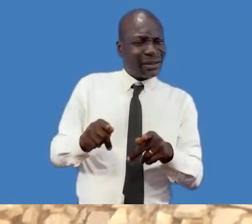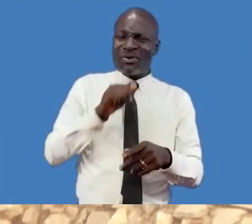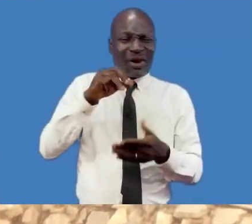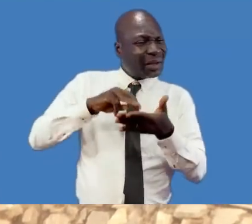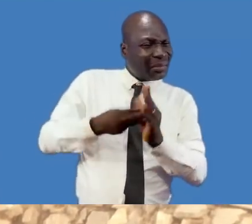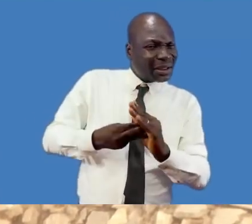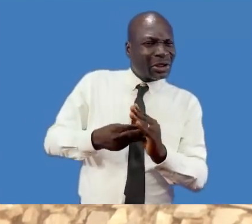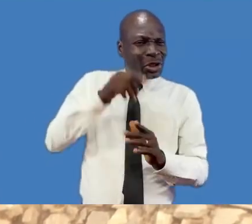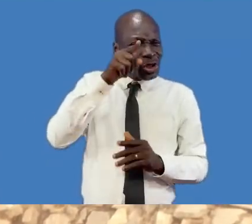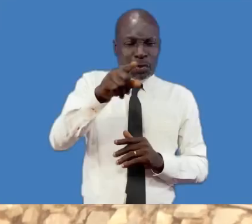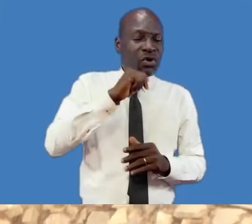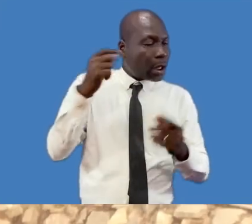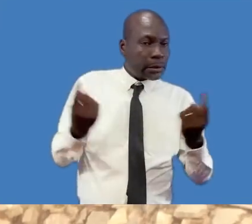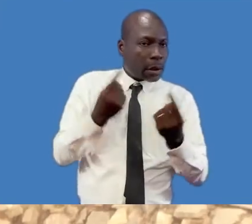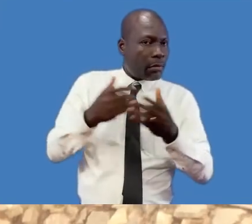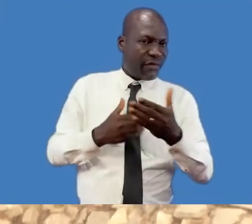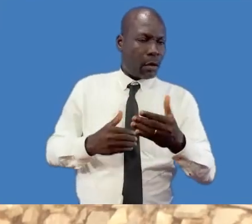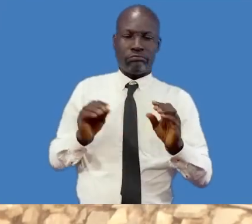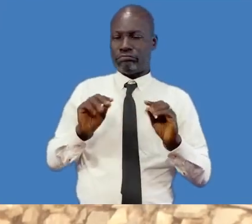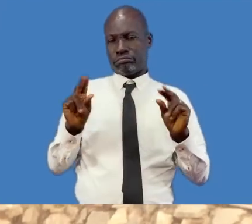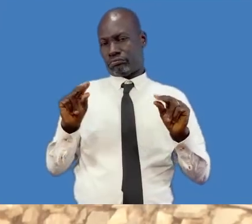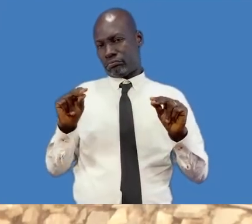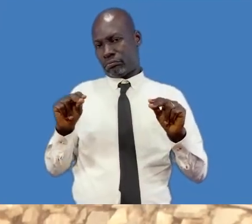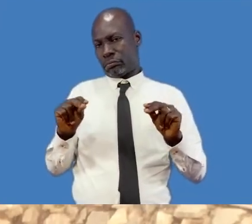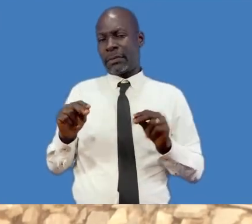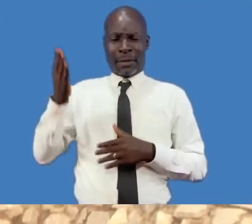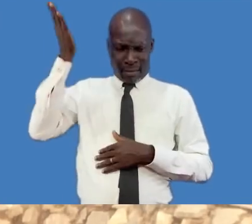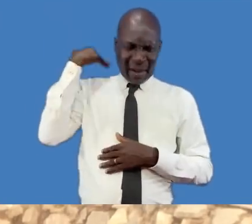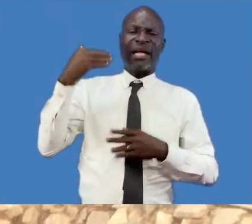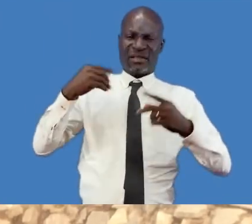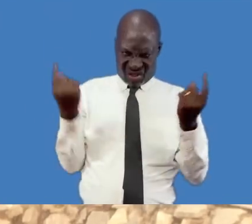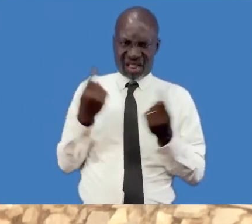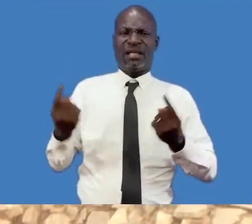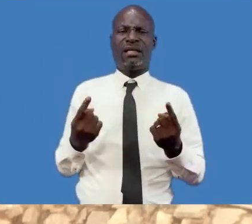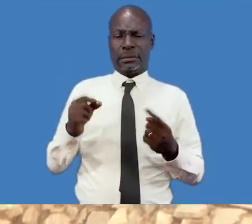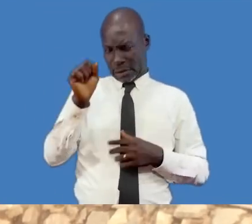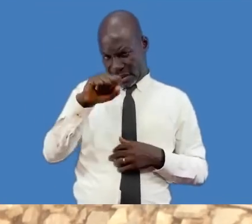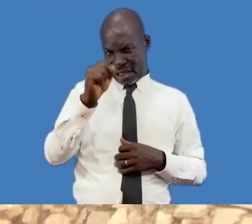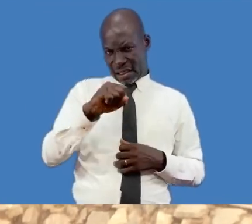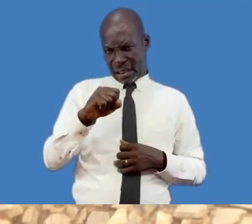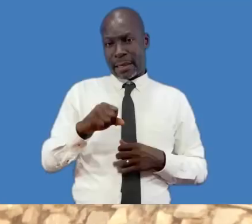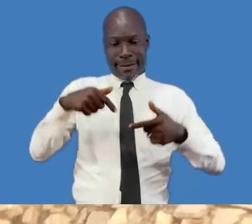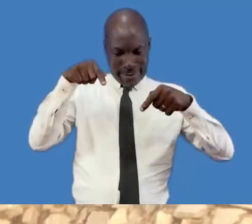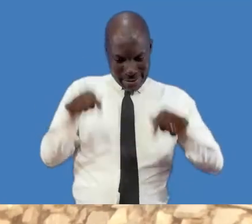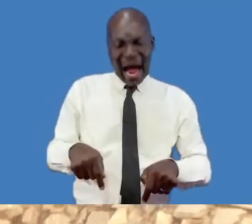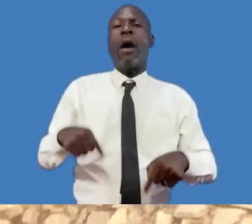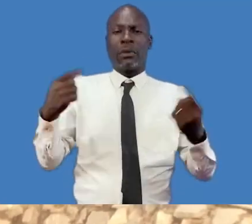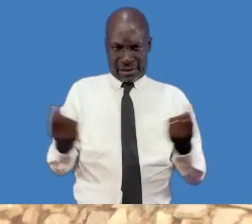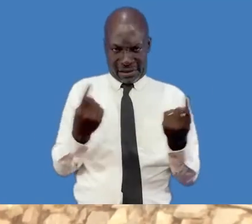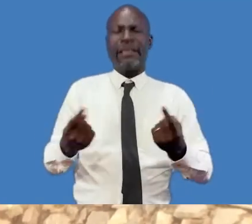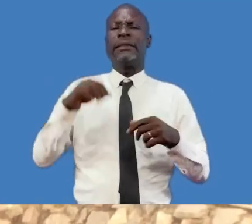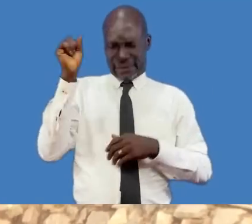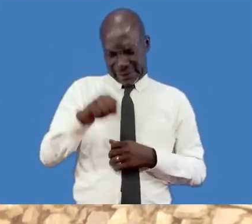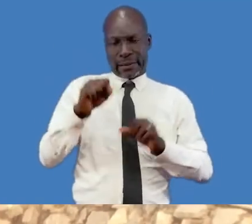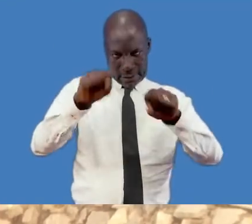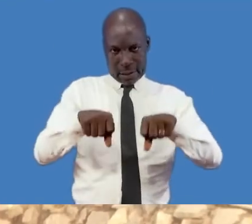kaso obi aye righteous a enye ni mini ni se in the past onye bone da in the present onye bone